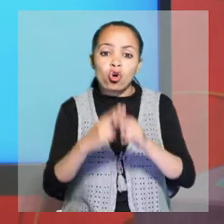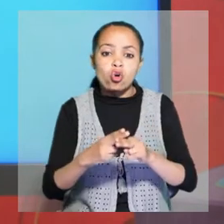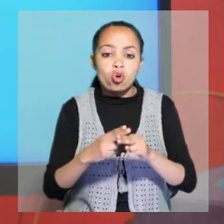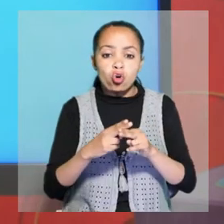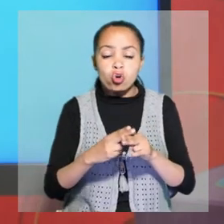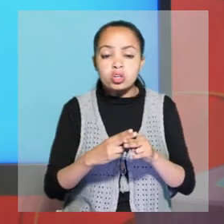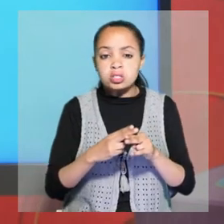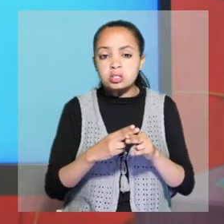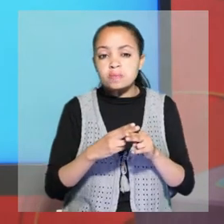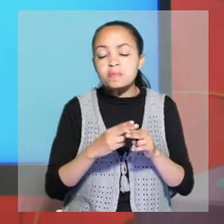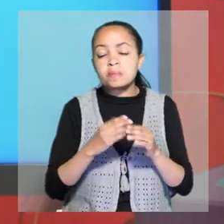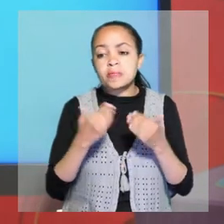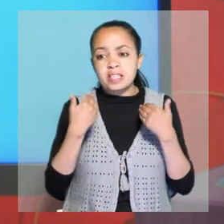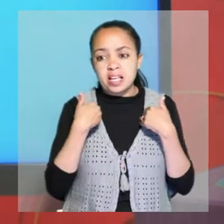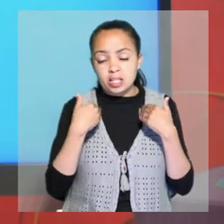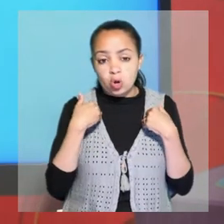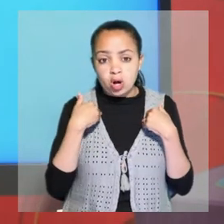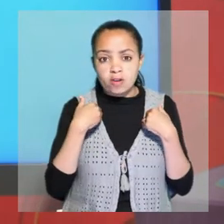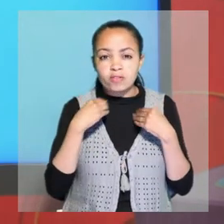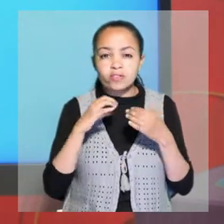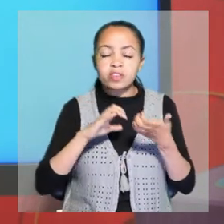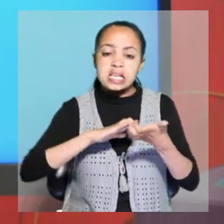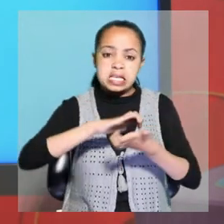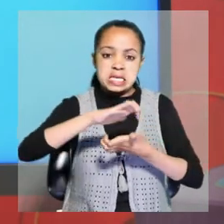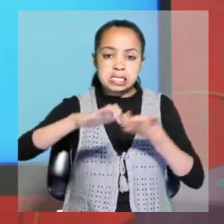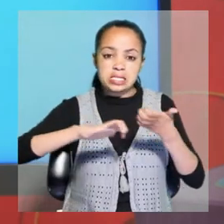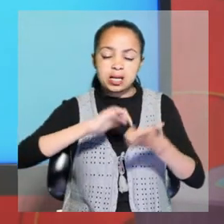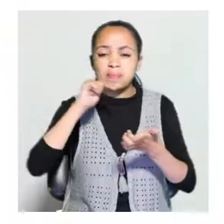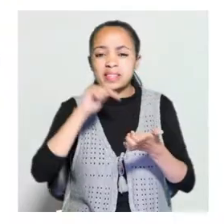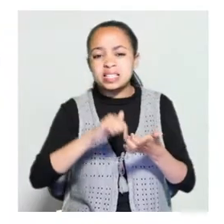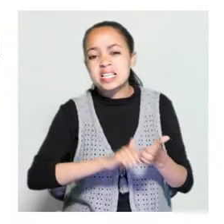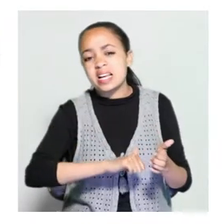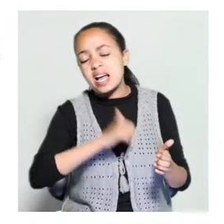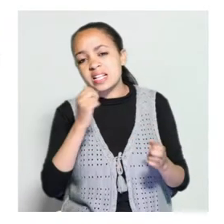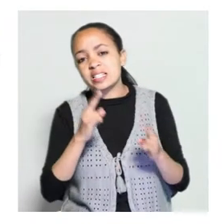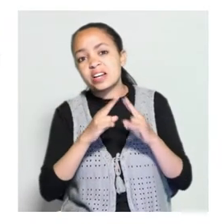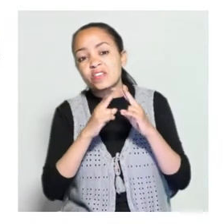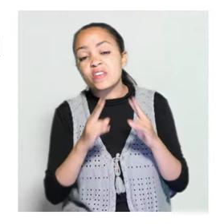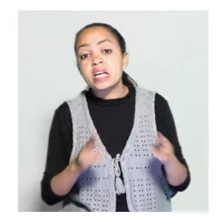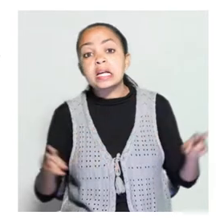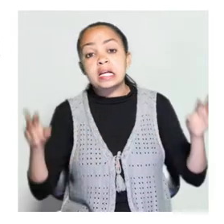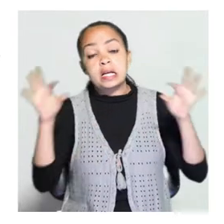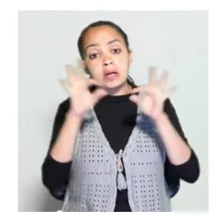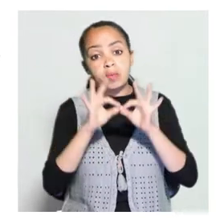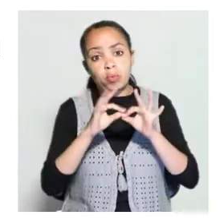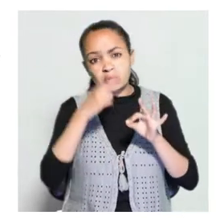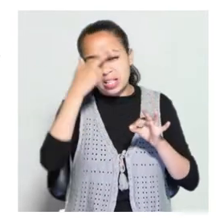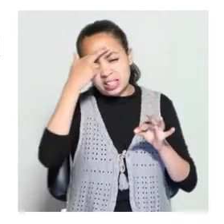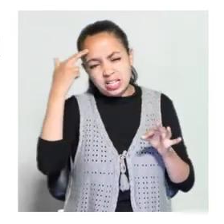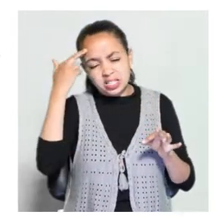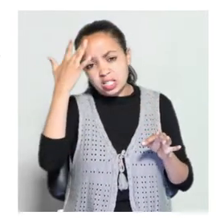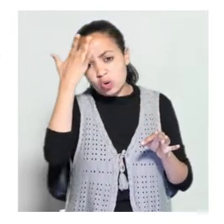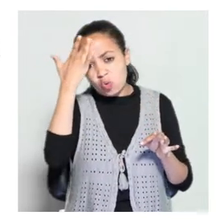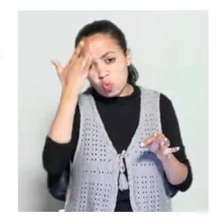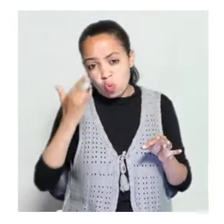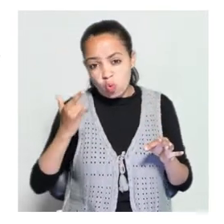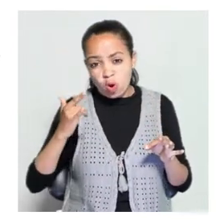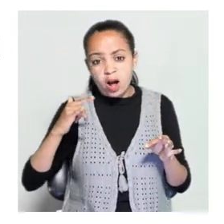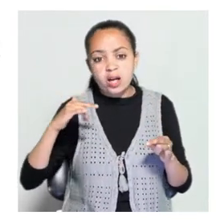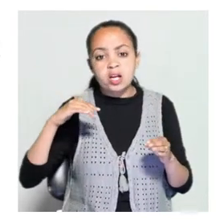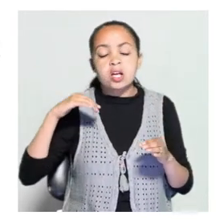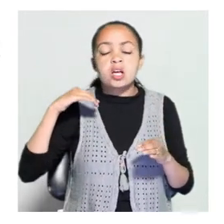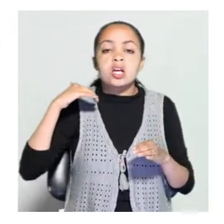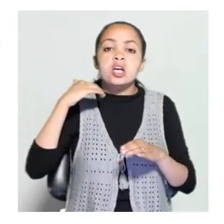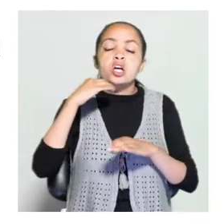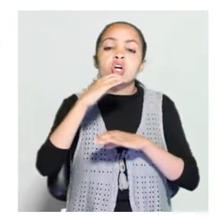contain enzymes. These in the cells are very important reason why chloroplast is suited